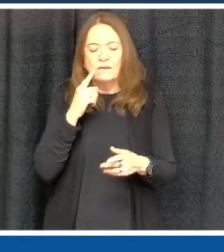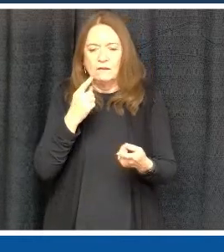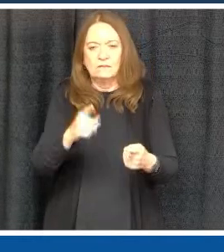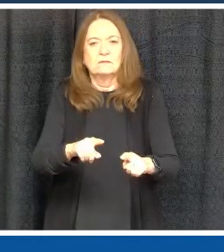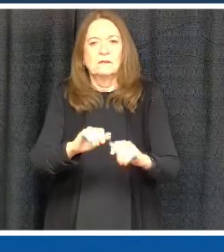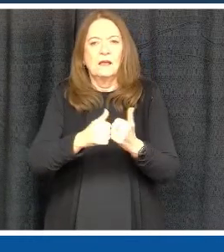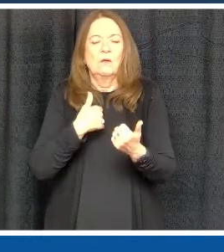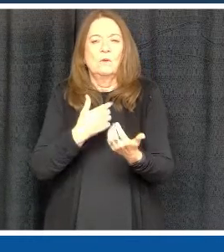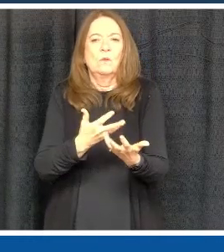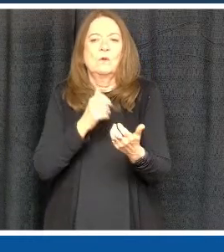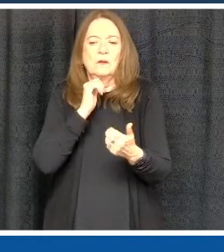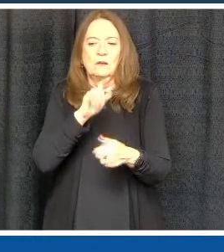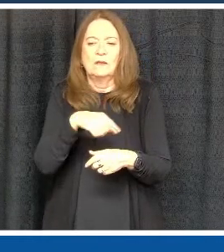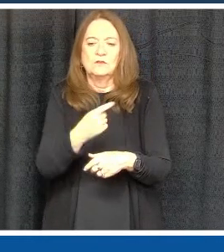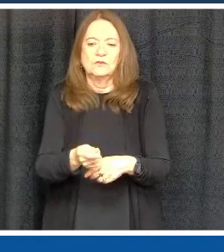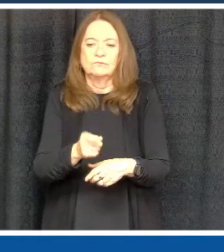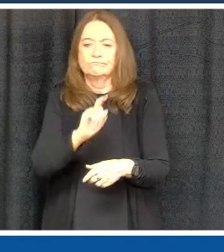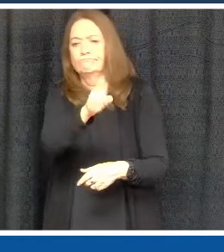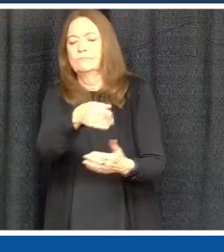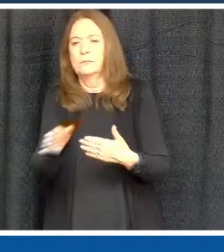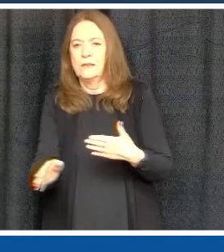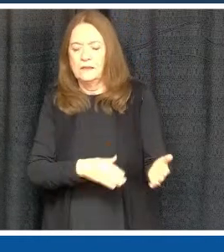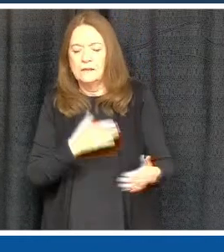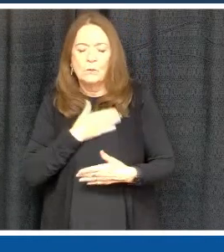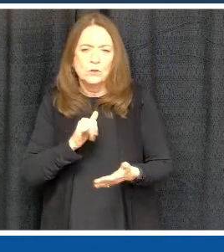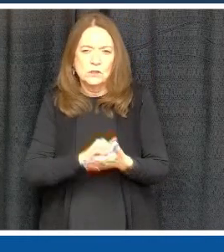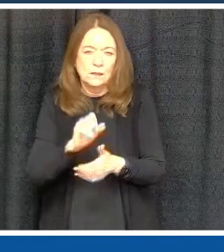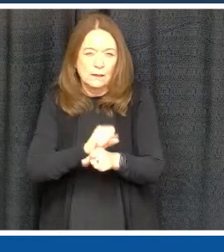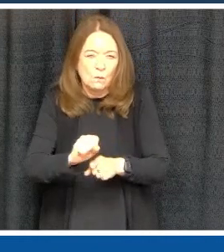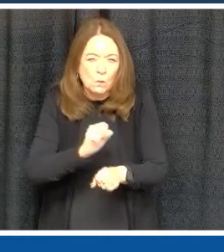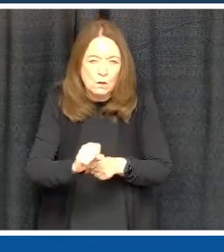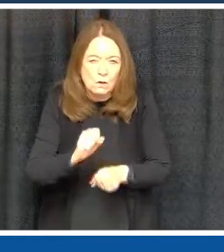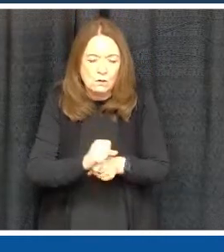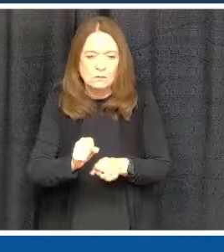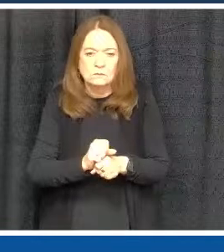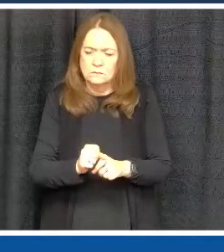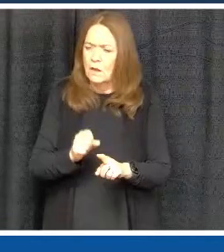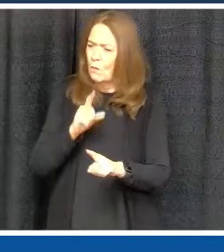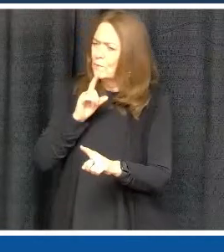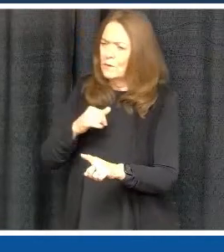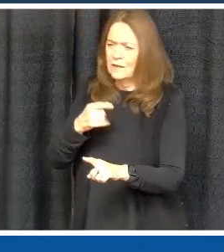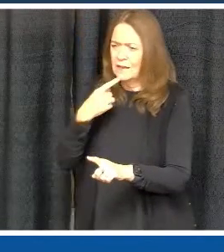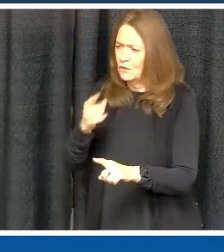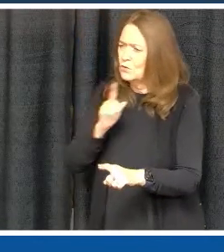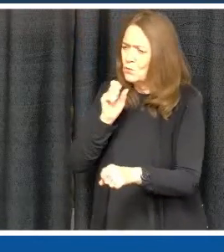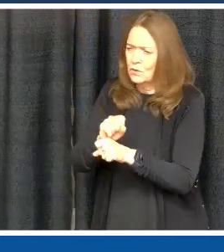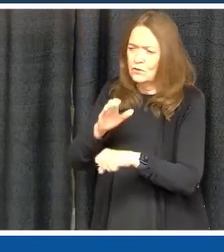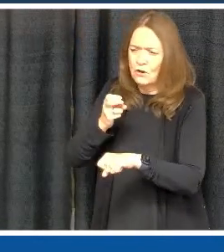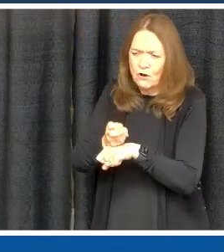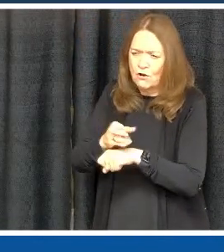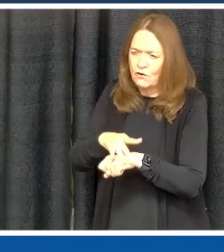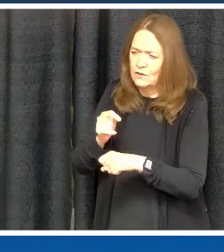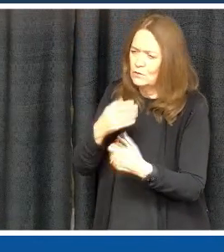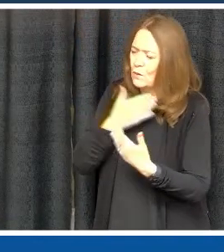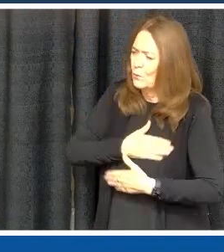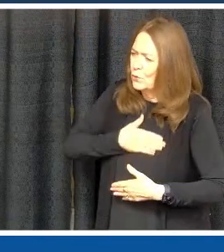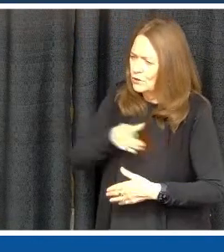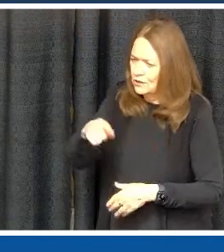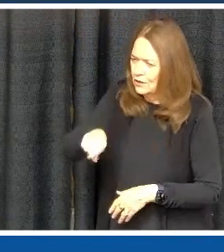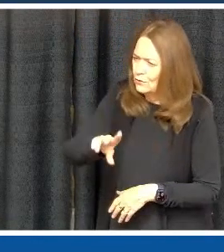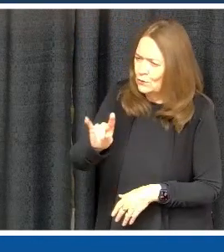just given a plan. And I appreciate them working with us. Absolutely, and I can tell y'all worked really, really hard on it, and so appreciate you. Thank